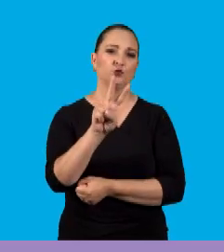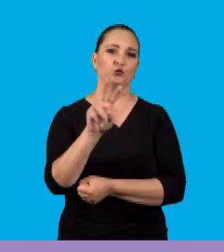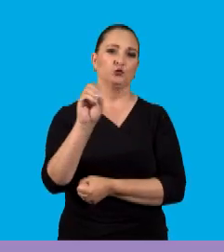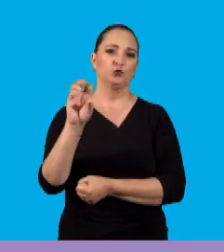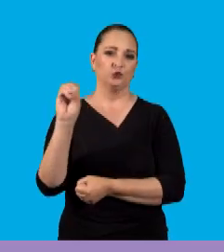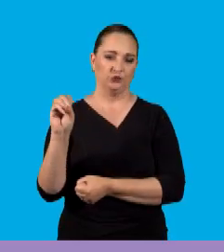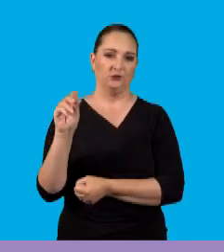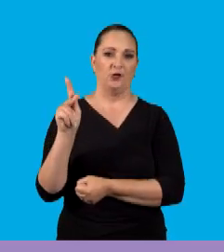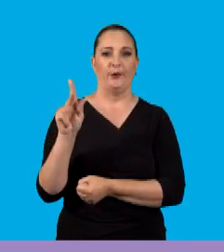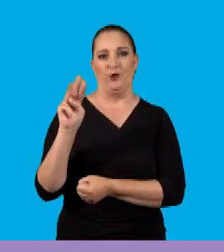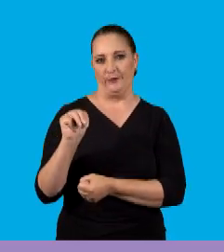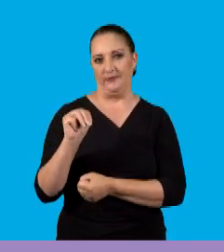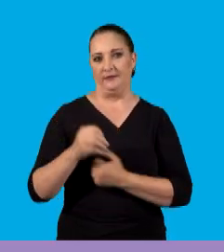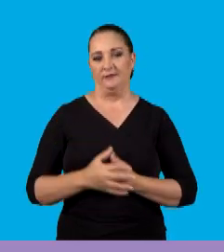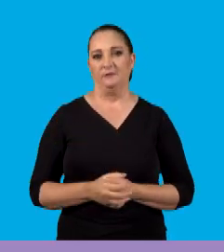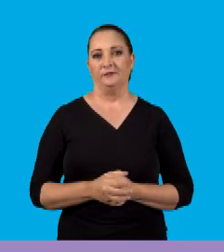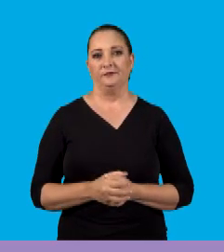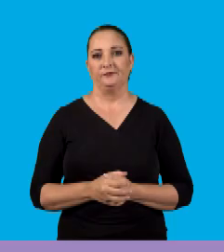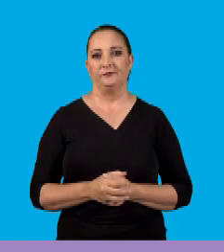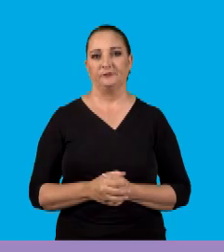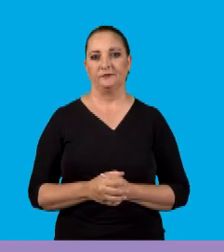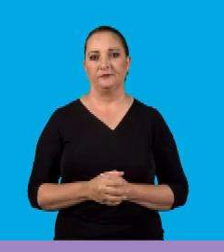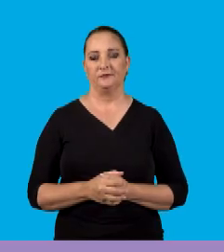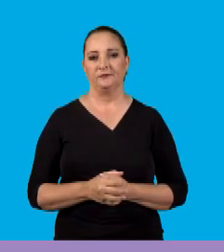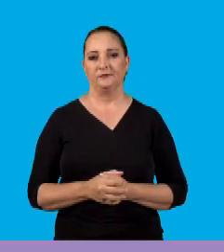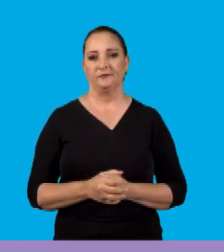200 kilometers